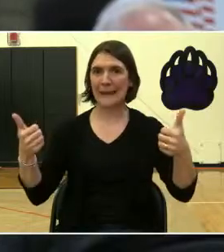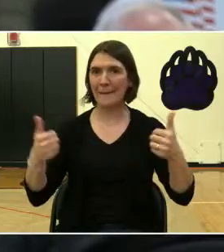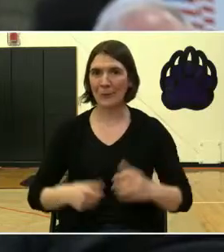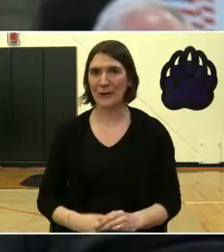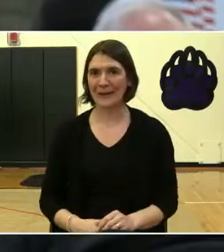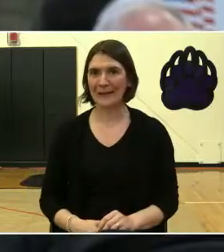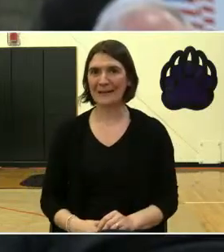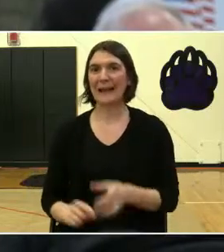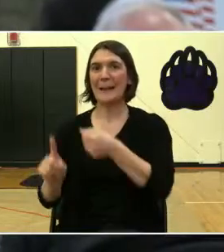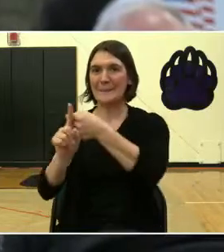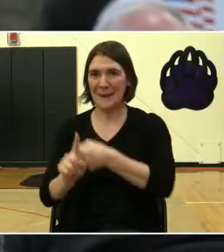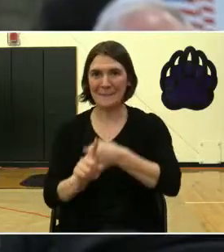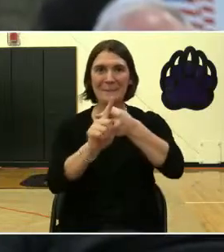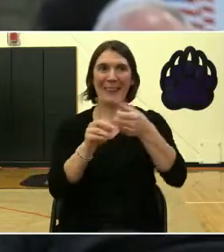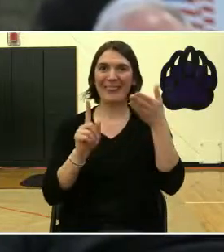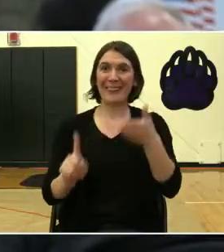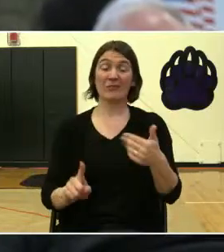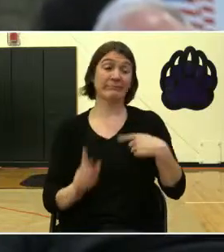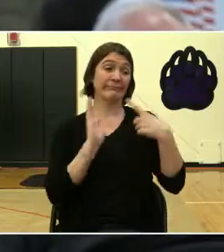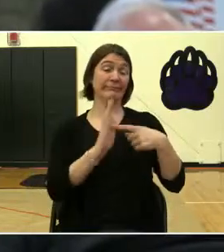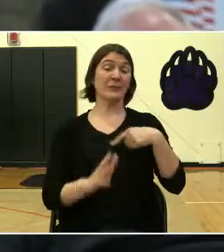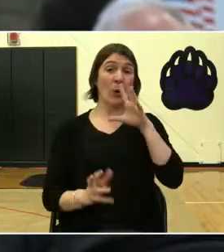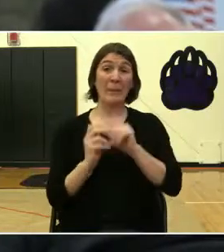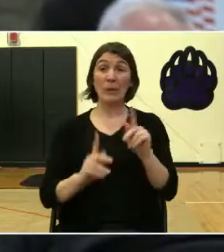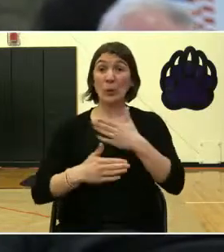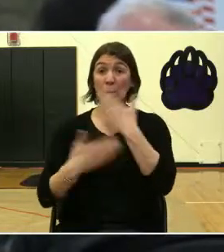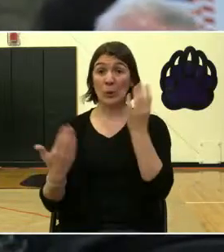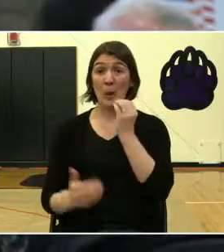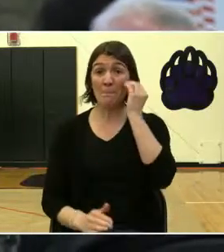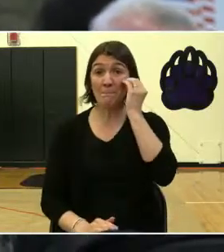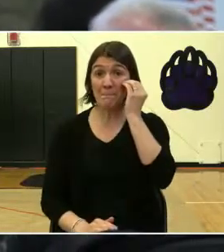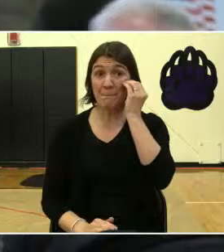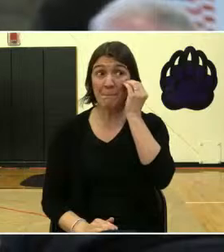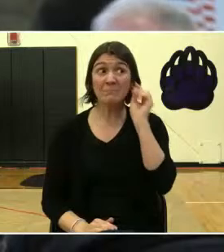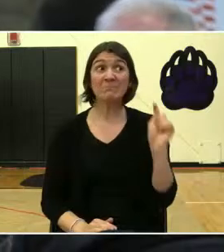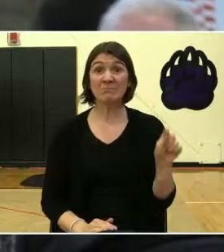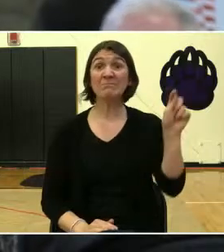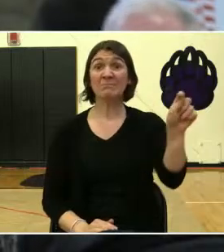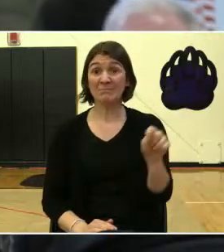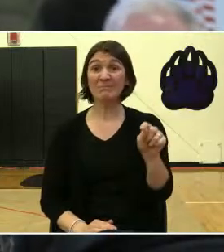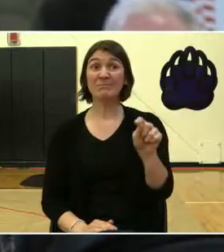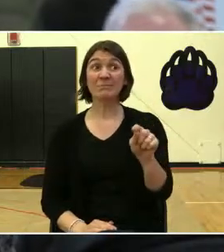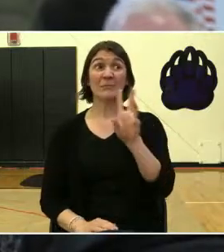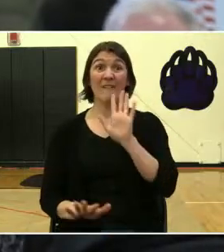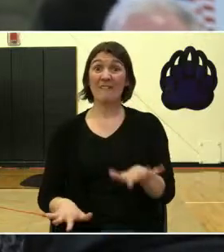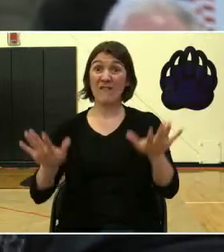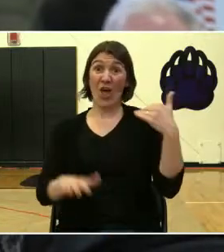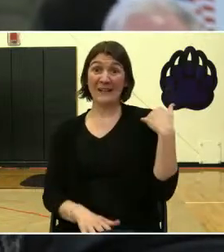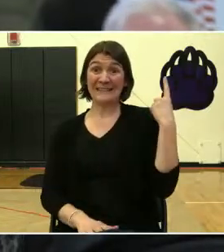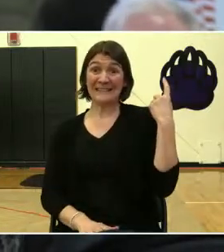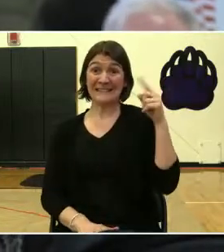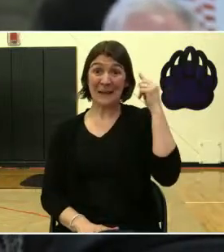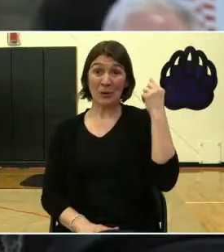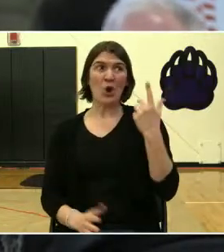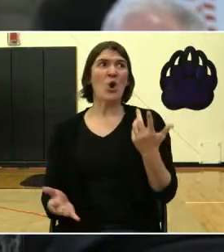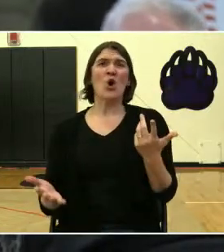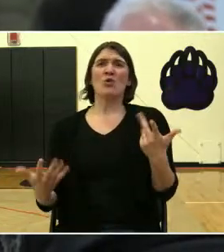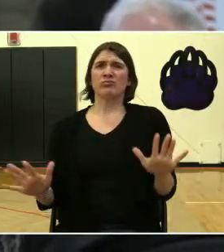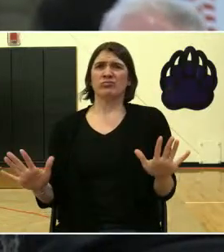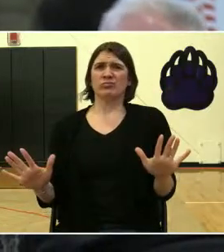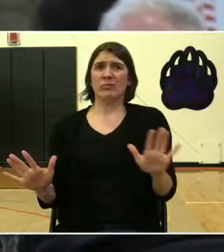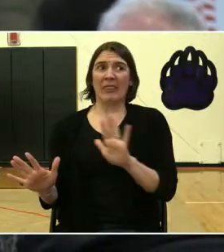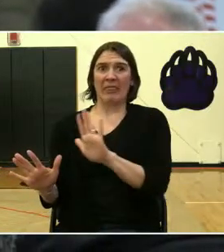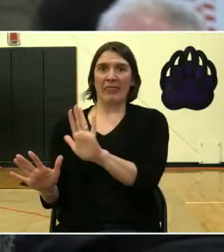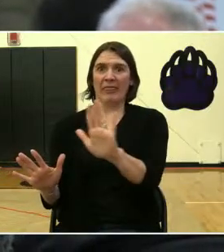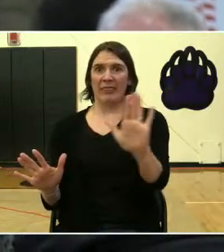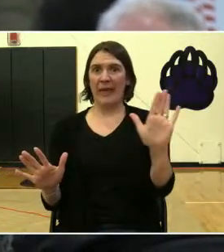ways um for example I've talked to unhoused people in the community and after the floods last summer a lot of